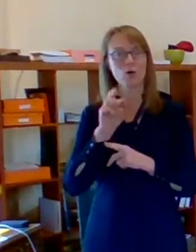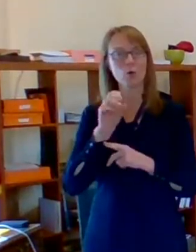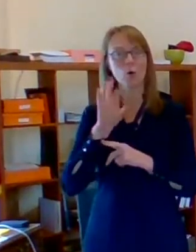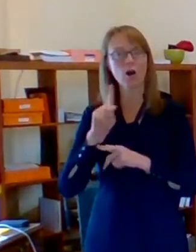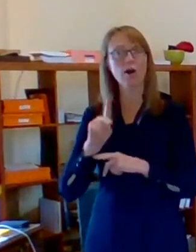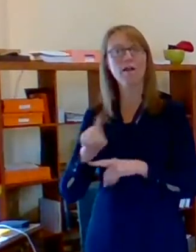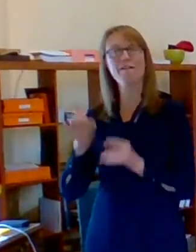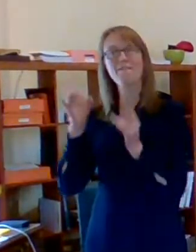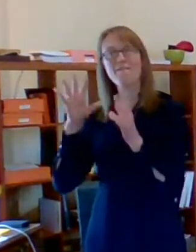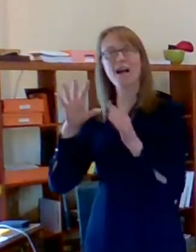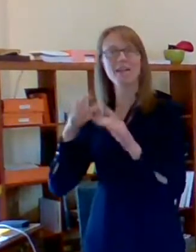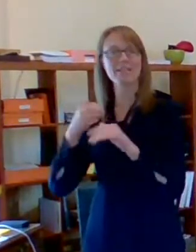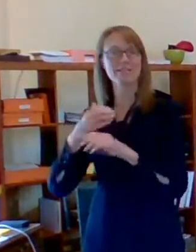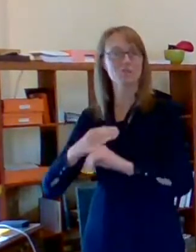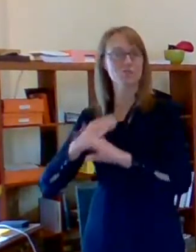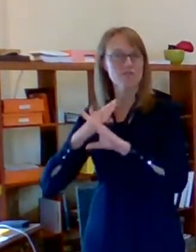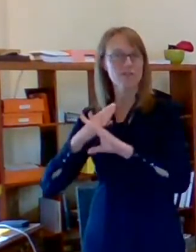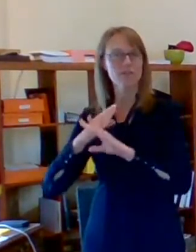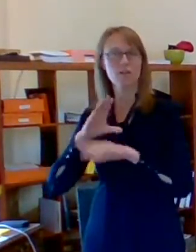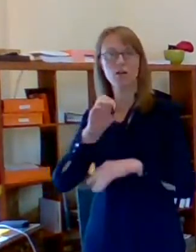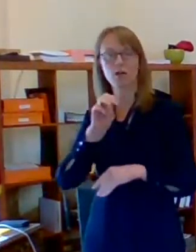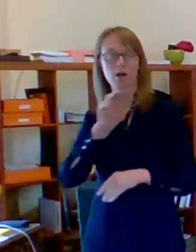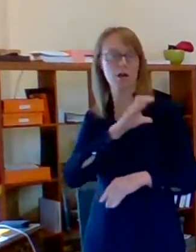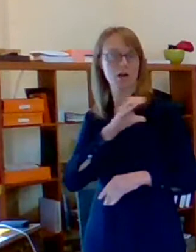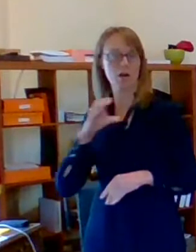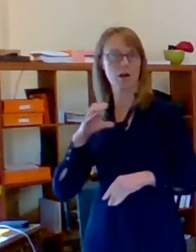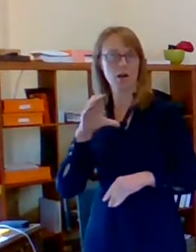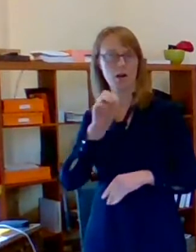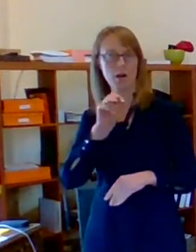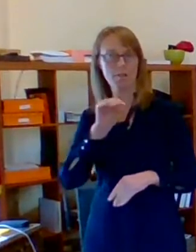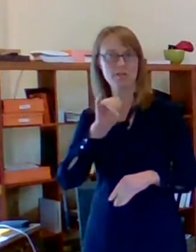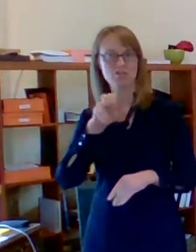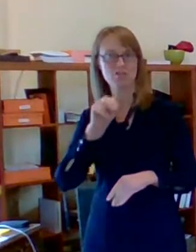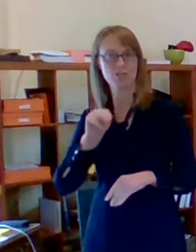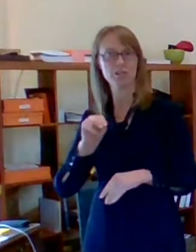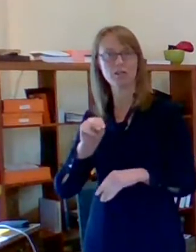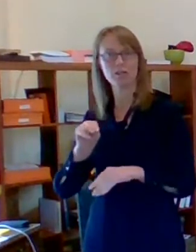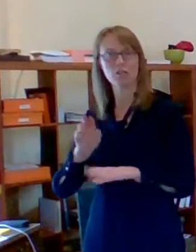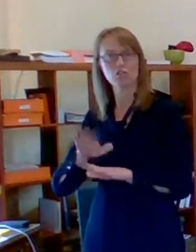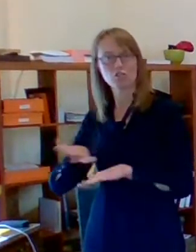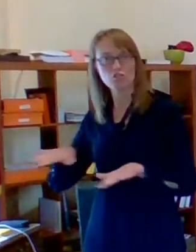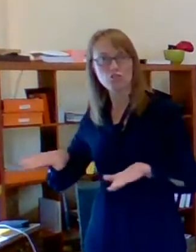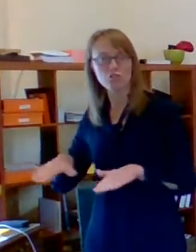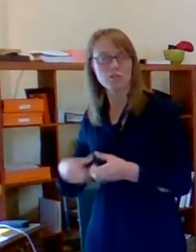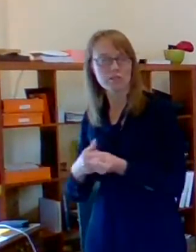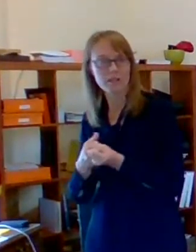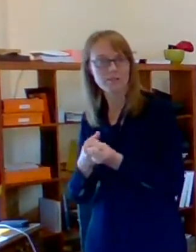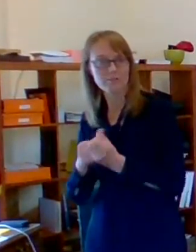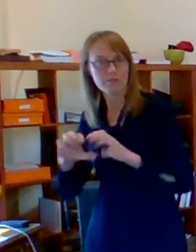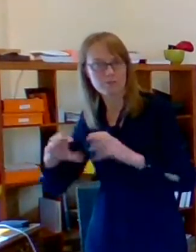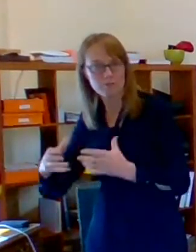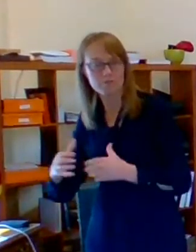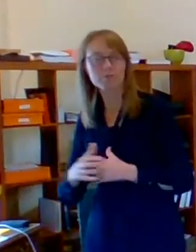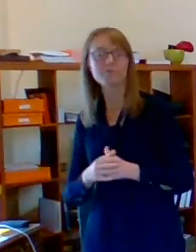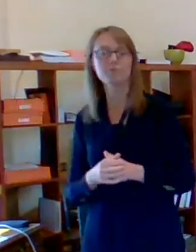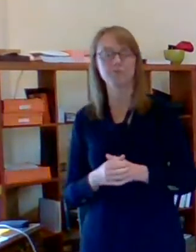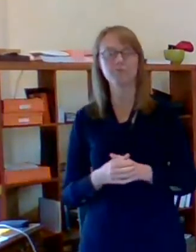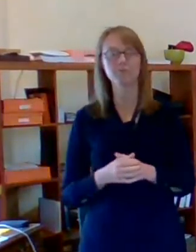Violence Prevention Commission. So those are the folks that helped develop that. What